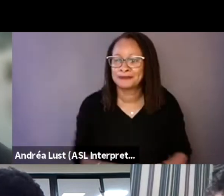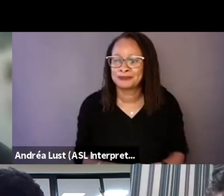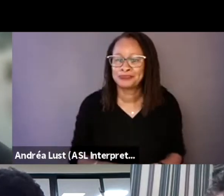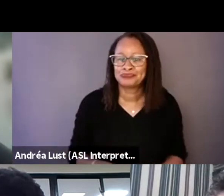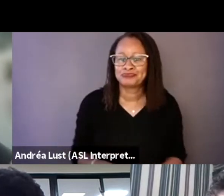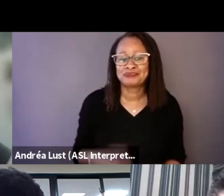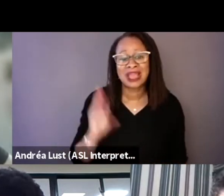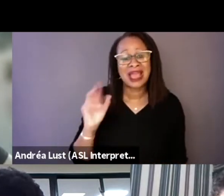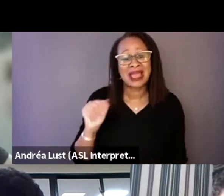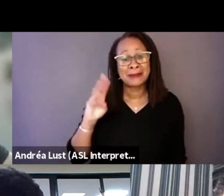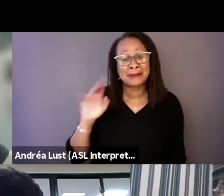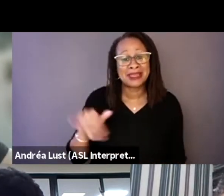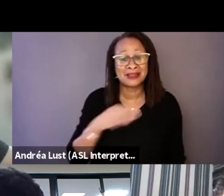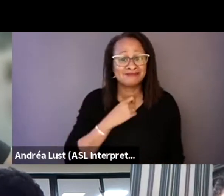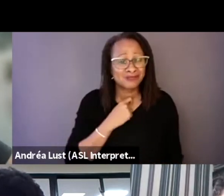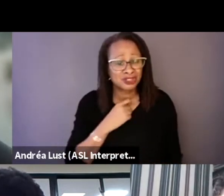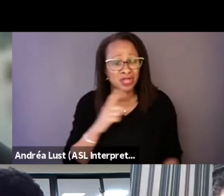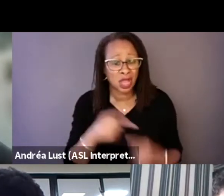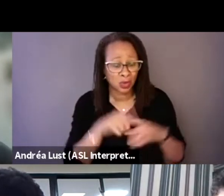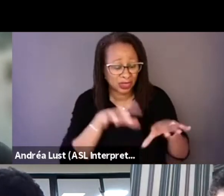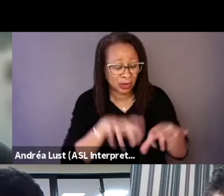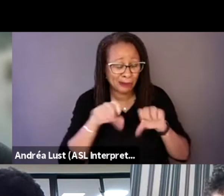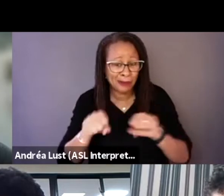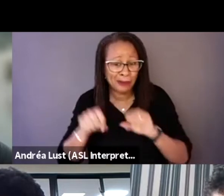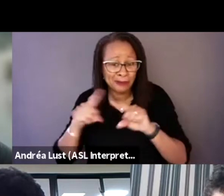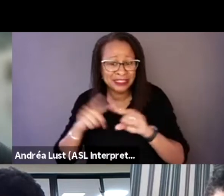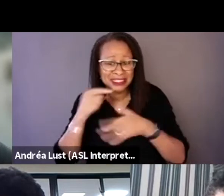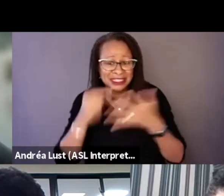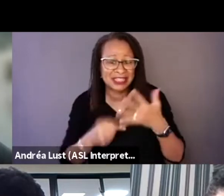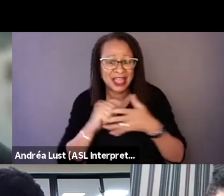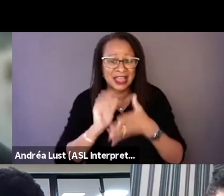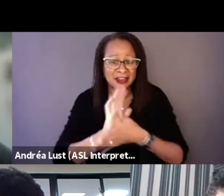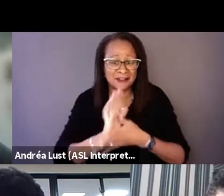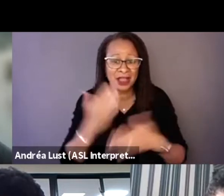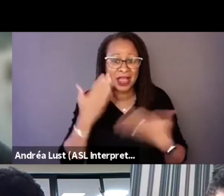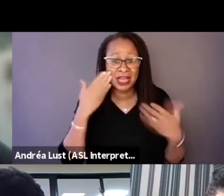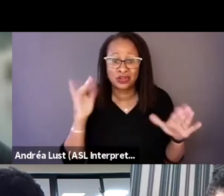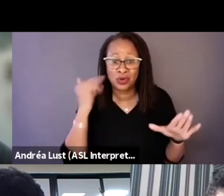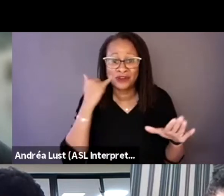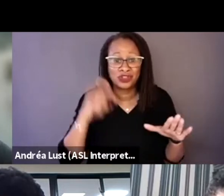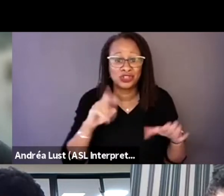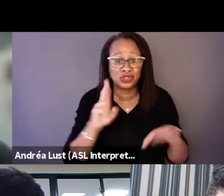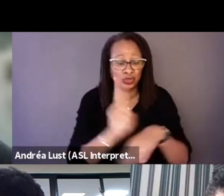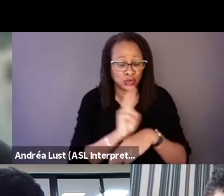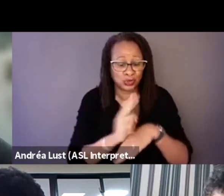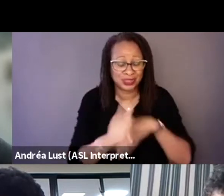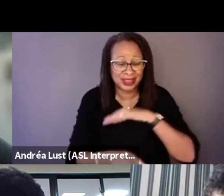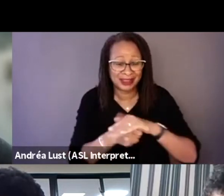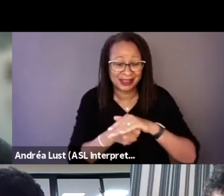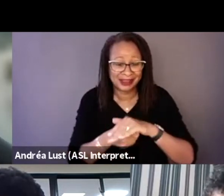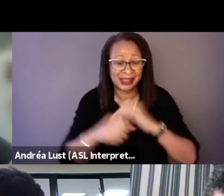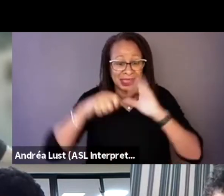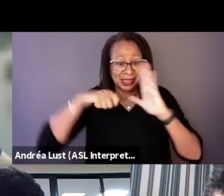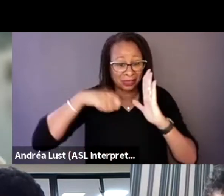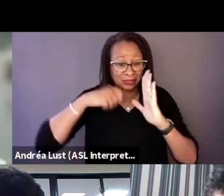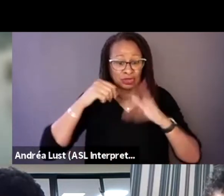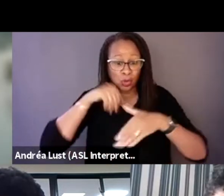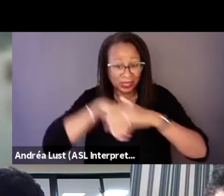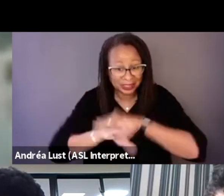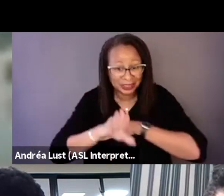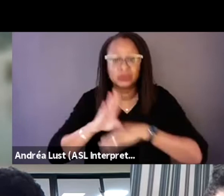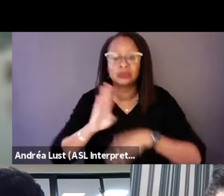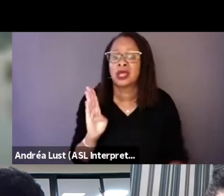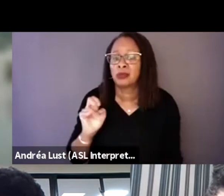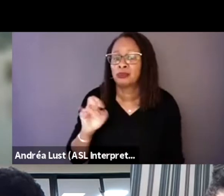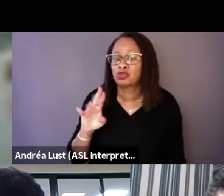like when you were capturing details in the film, and I don't know if you had to use a hidden camera or not to go into these bureaucratic places,